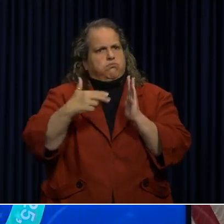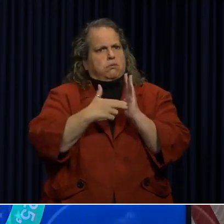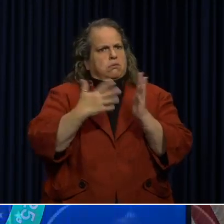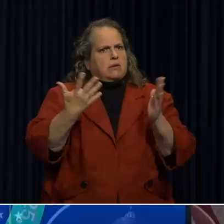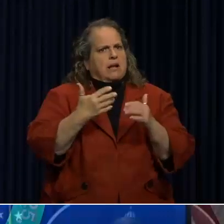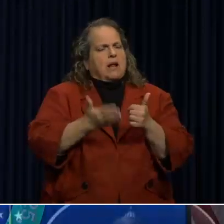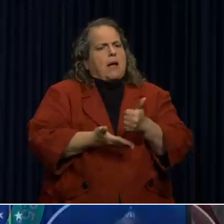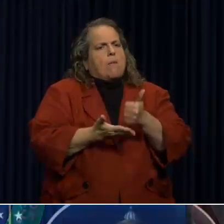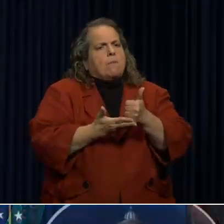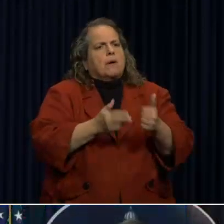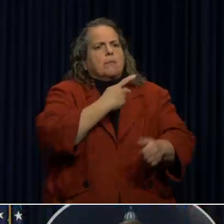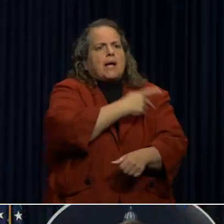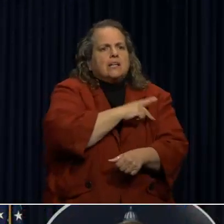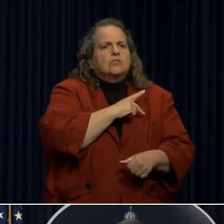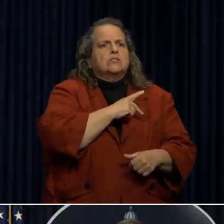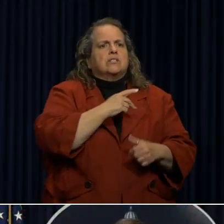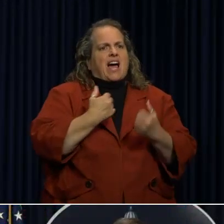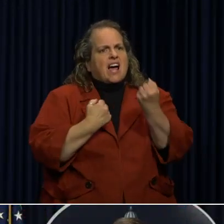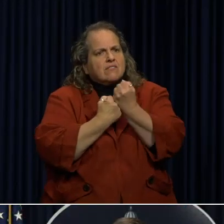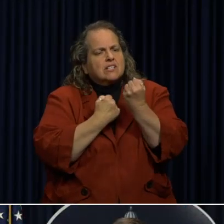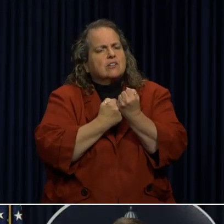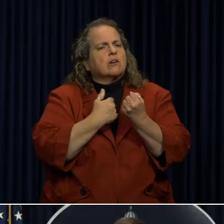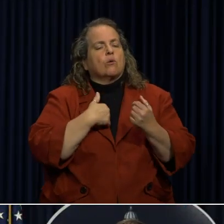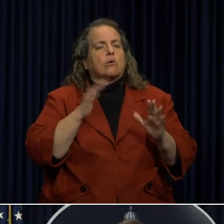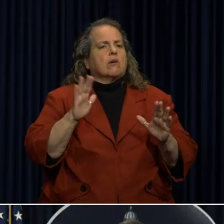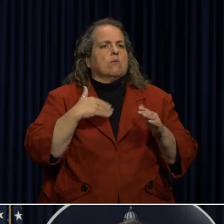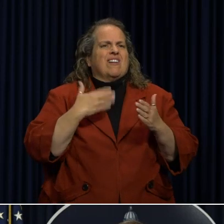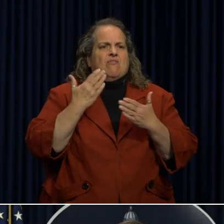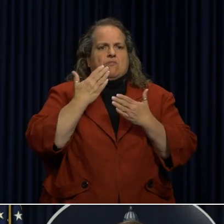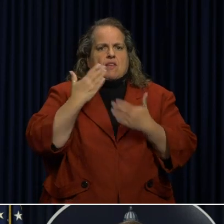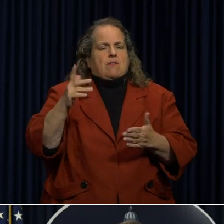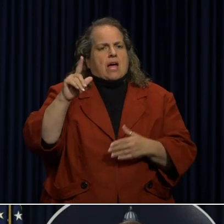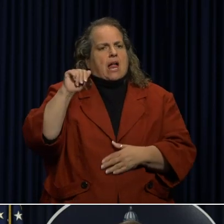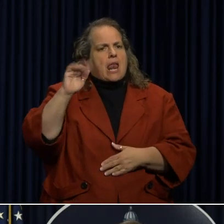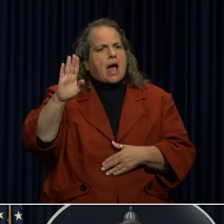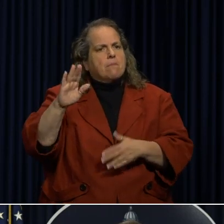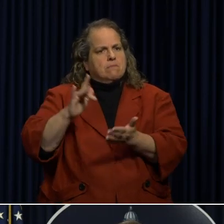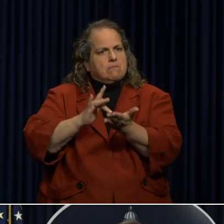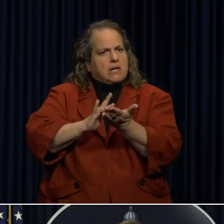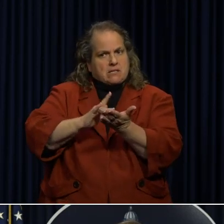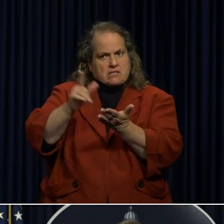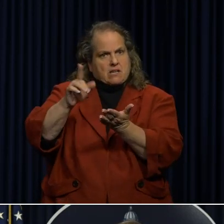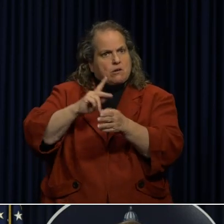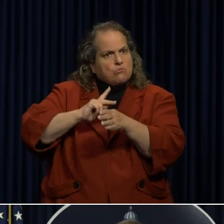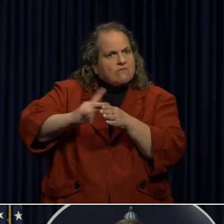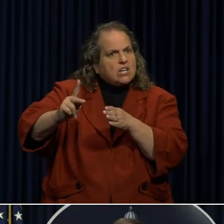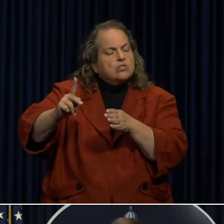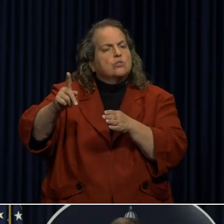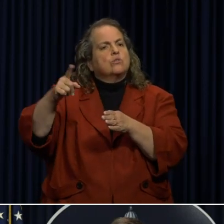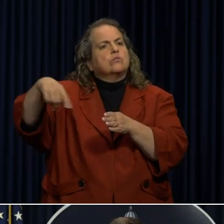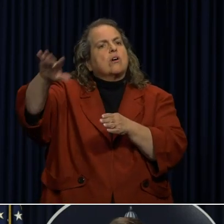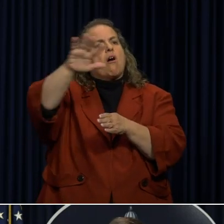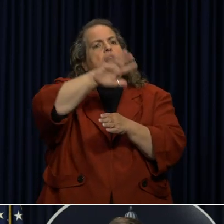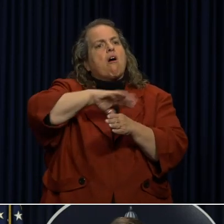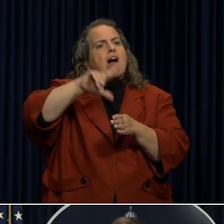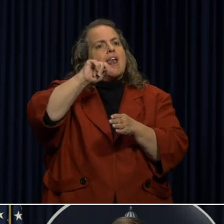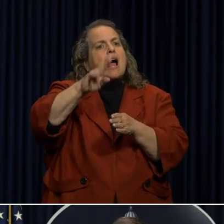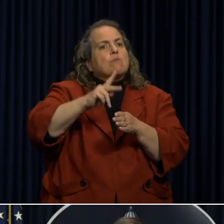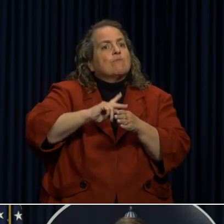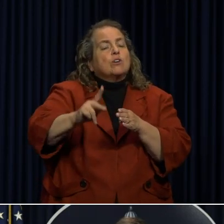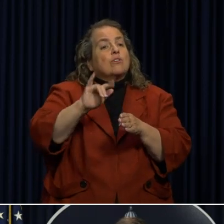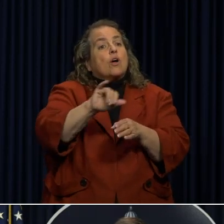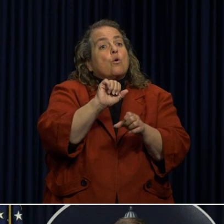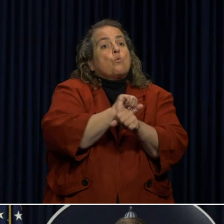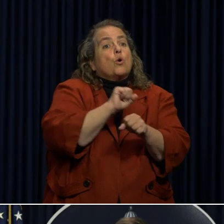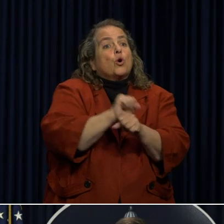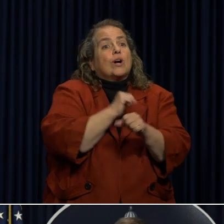are so thankful for the laboratory medicine profession, to every lab professional out there working at this